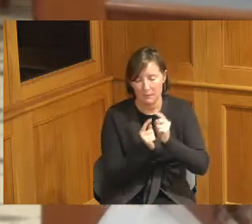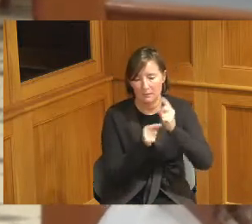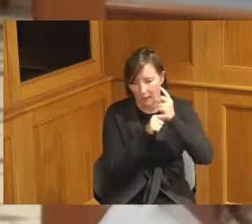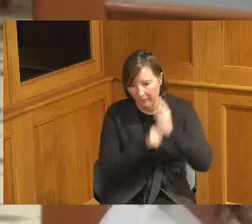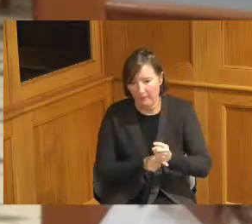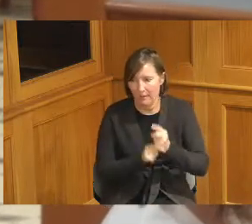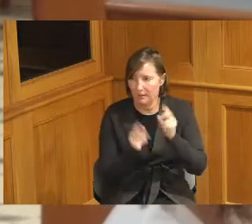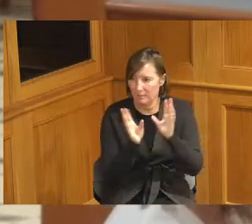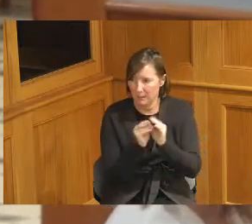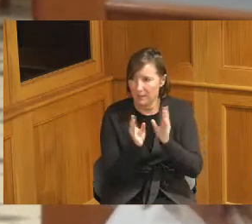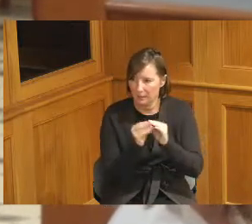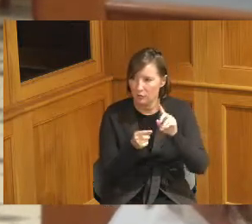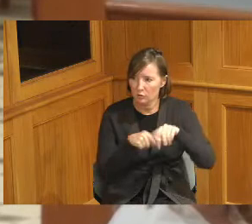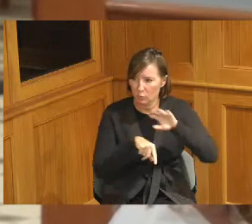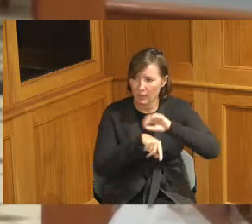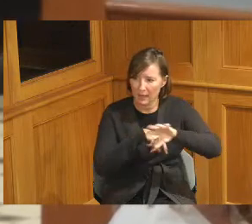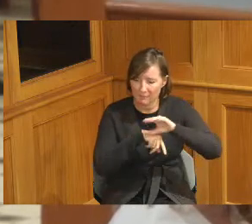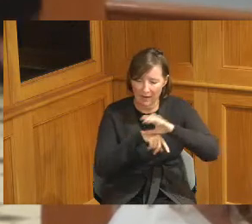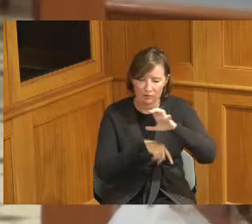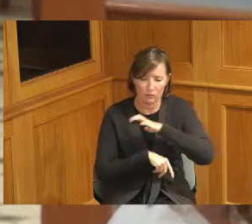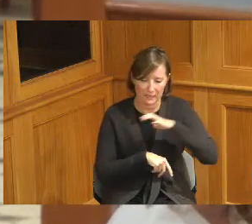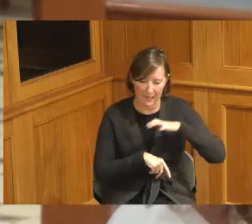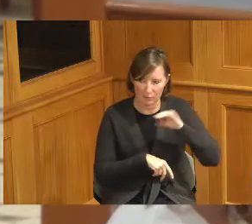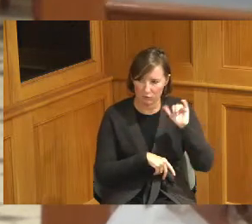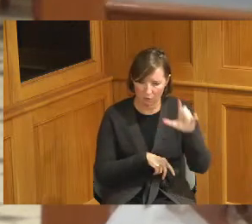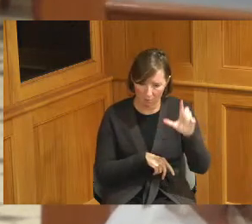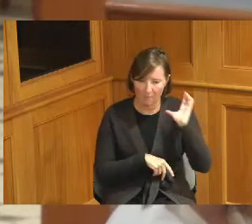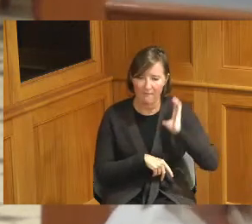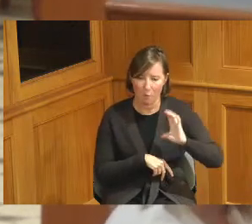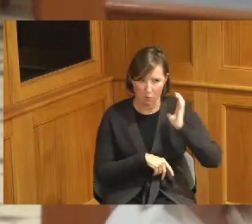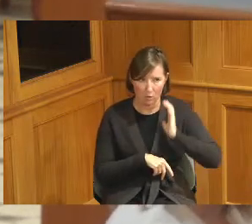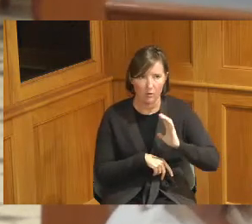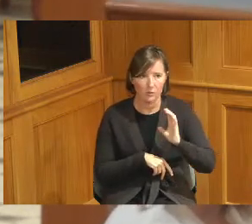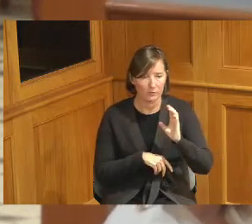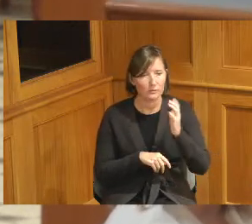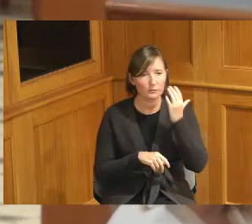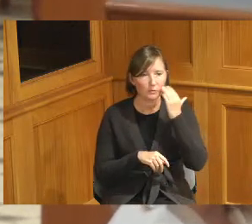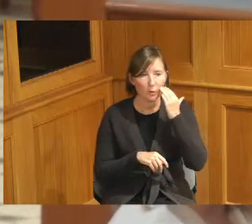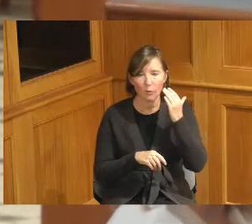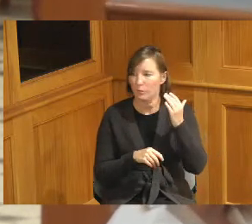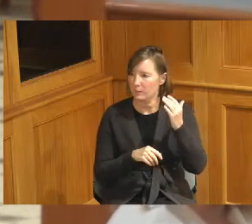Council. Jill and them are putting in new proposals in